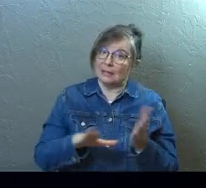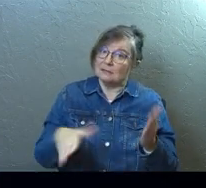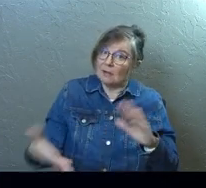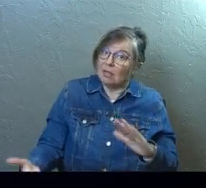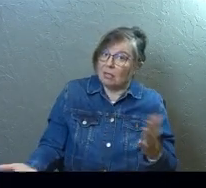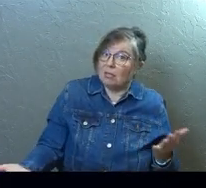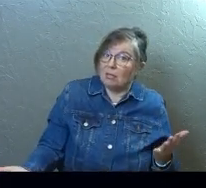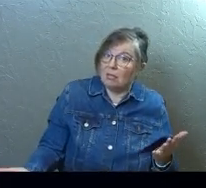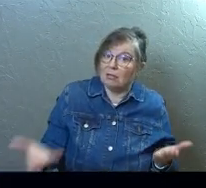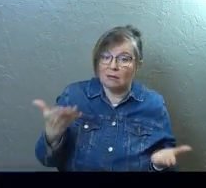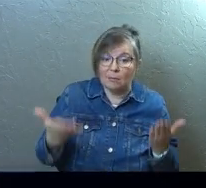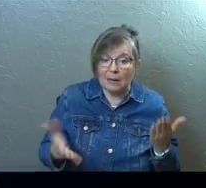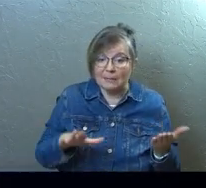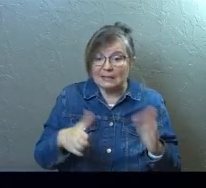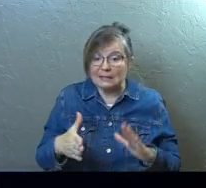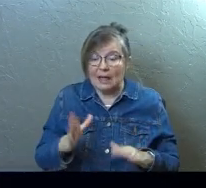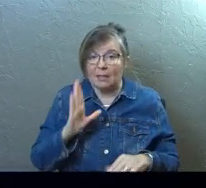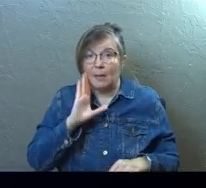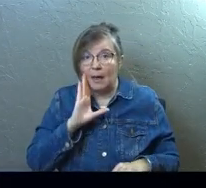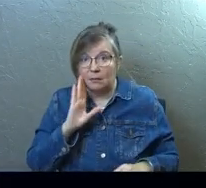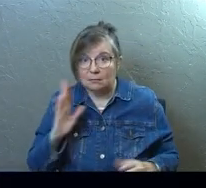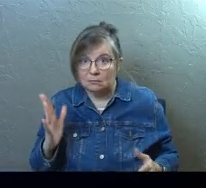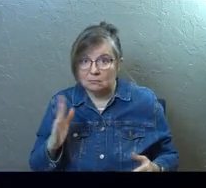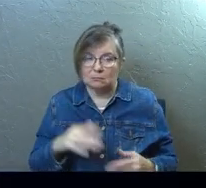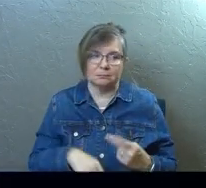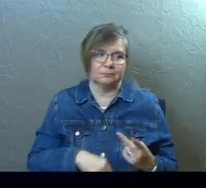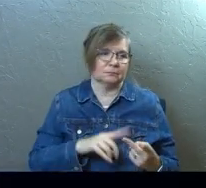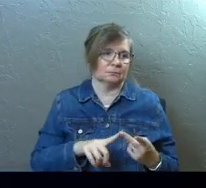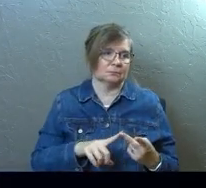death. It might be the deathbed.